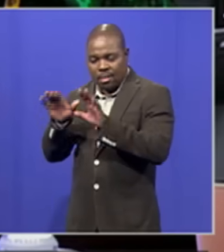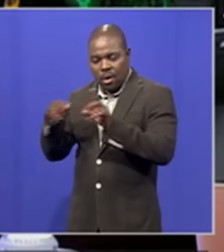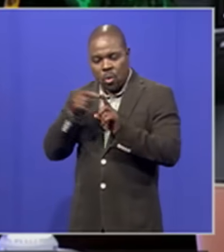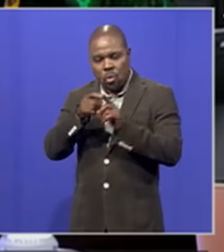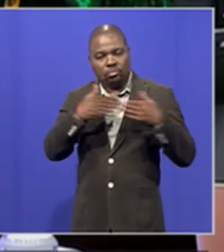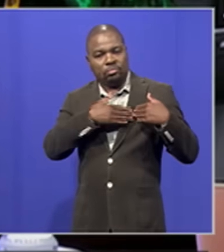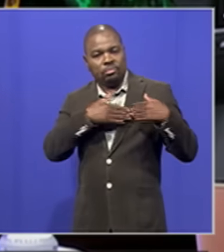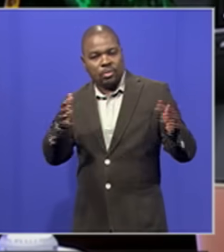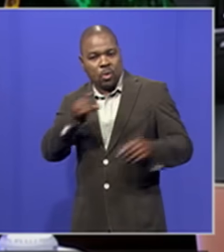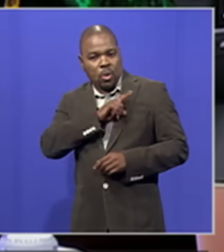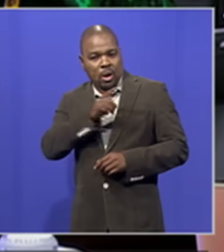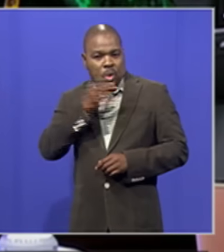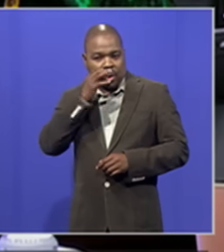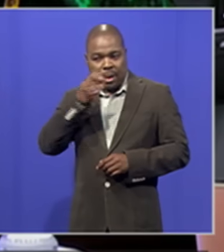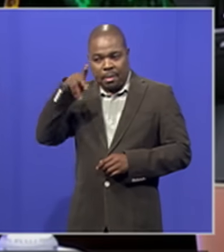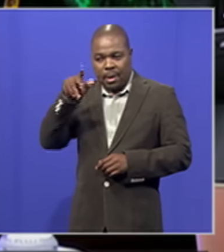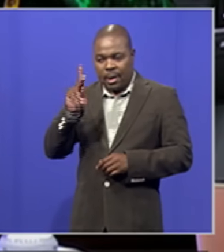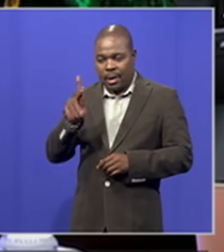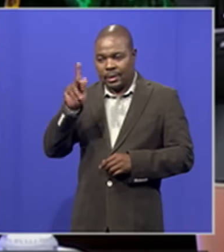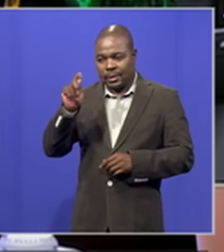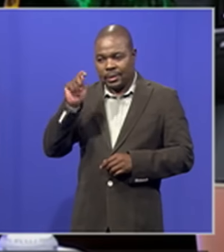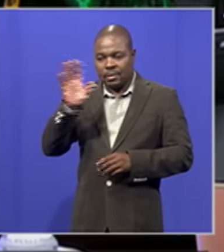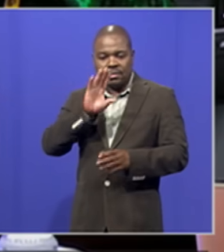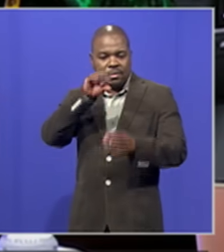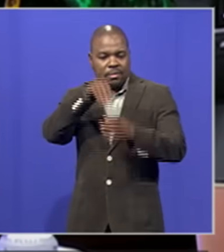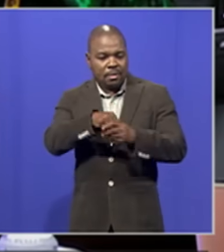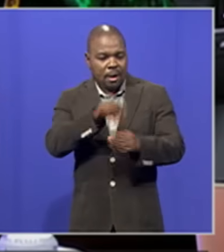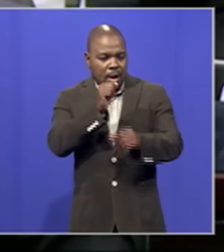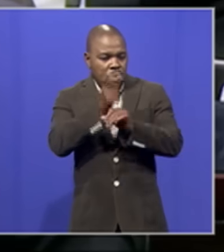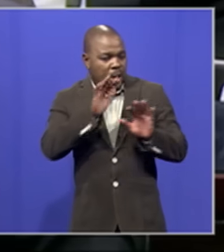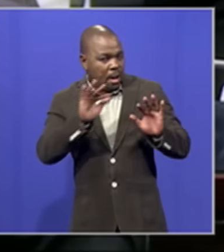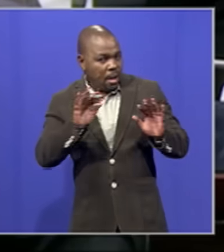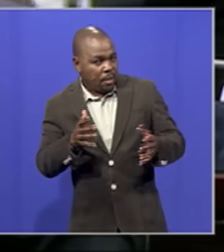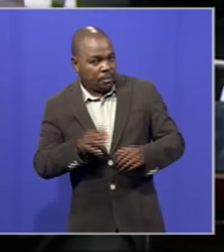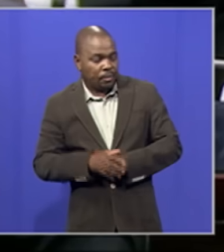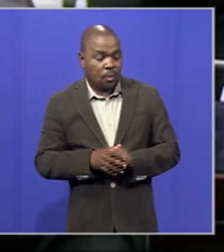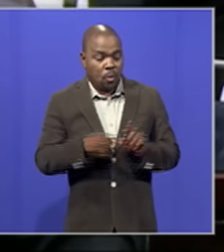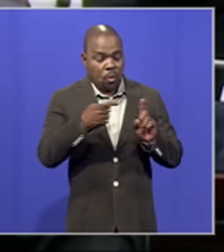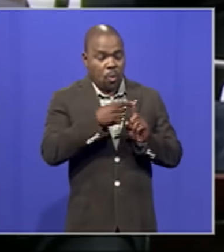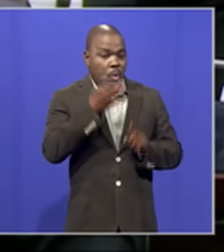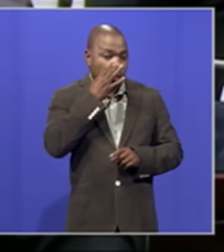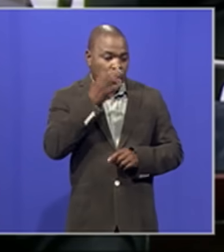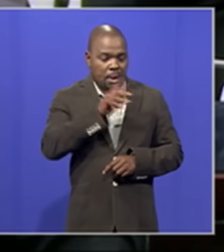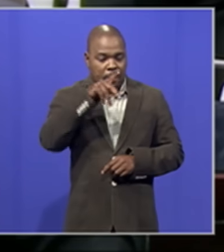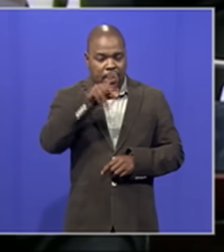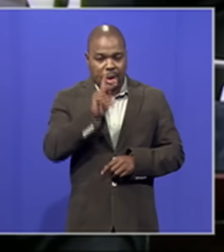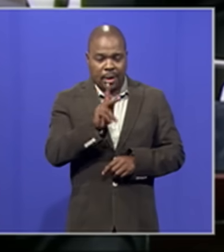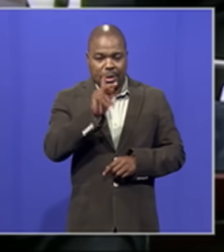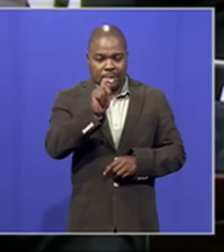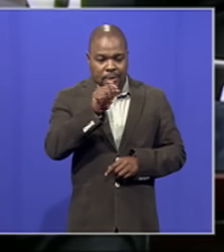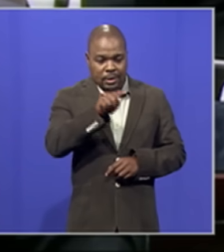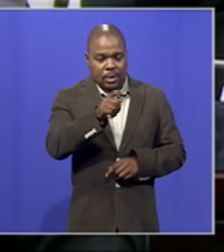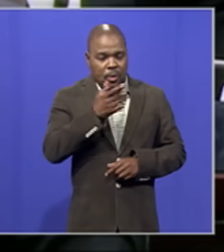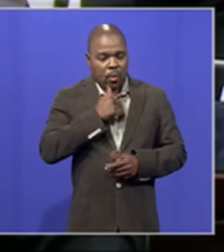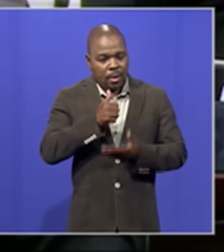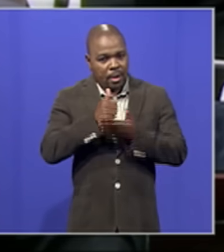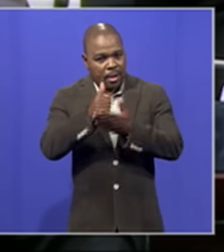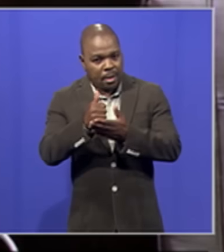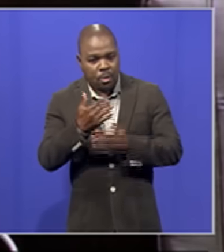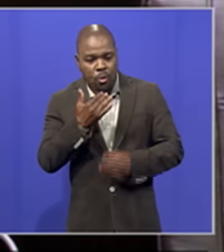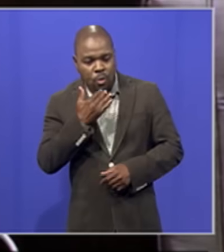sekaku ka go kgatha tema ga PKTT ka go la Gauteng. O re PKTT e be e lebeletše go thuša ka go golega